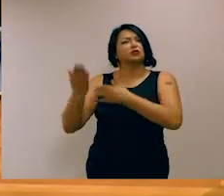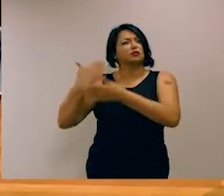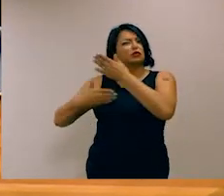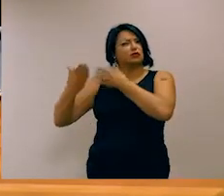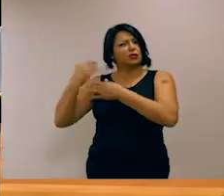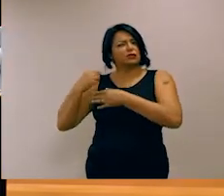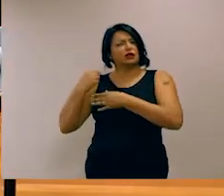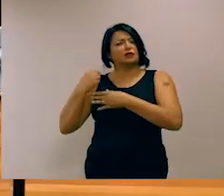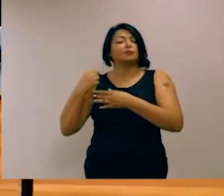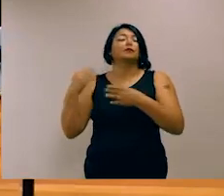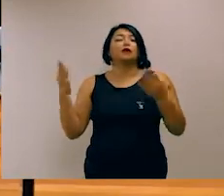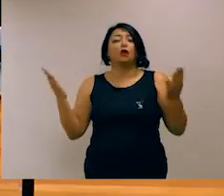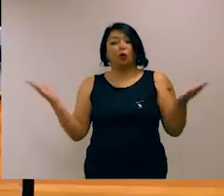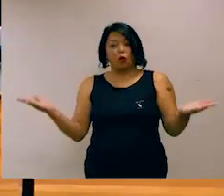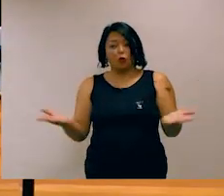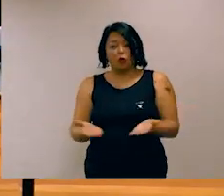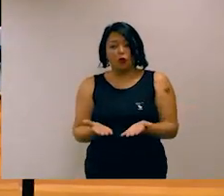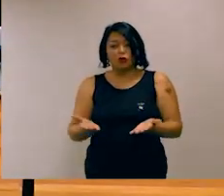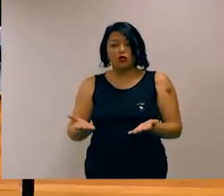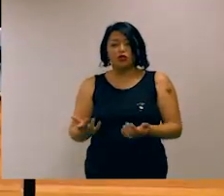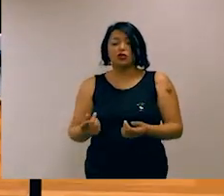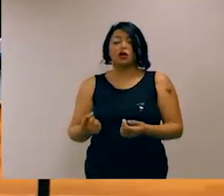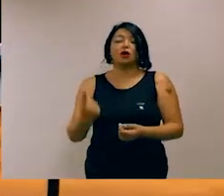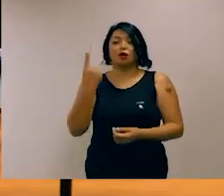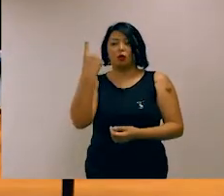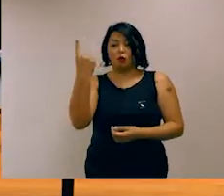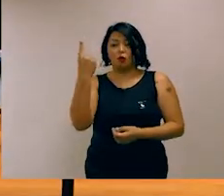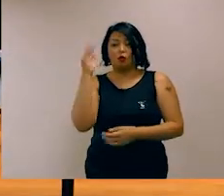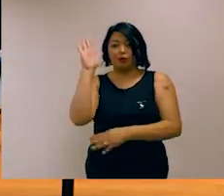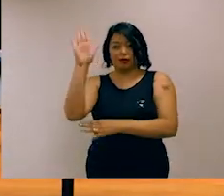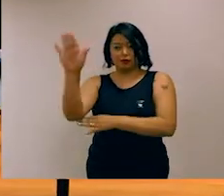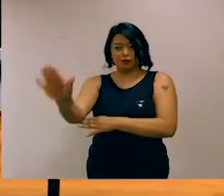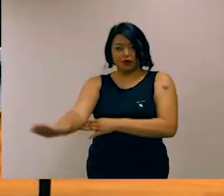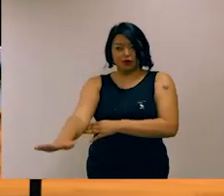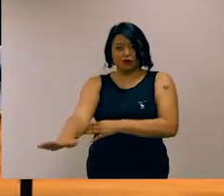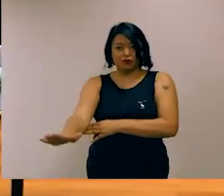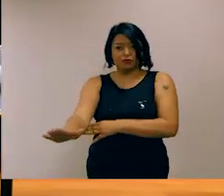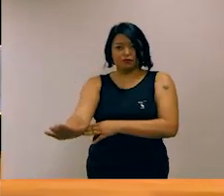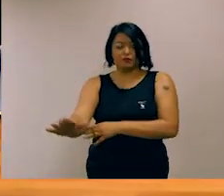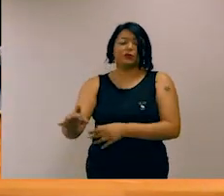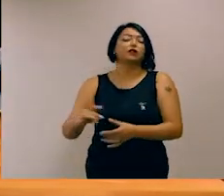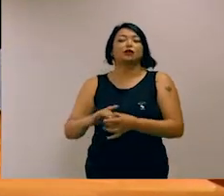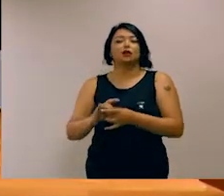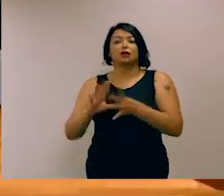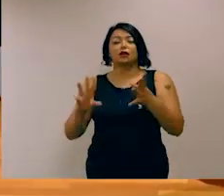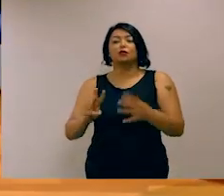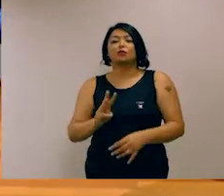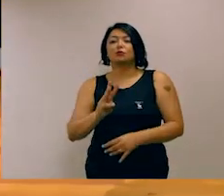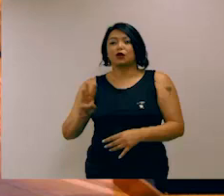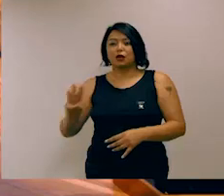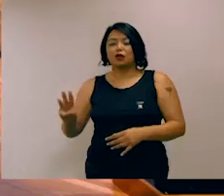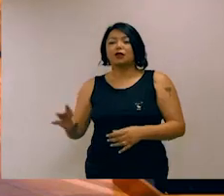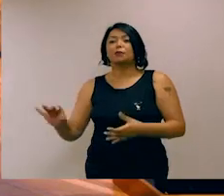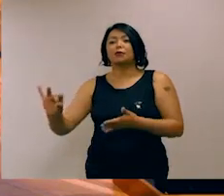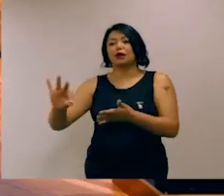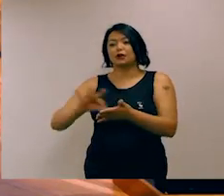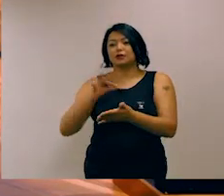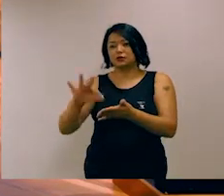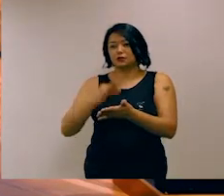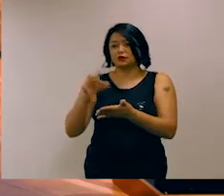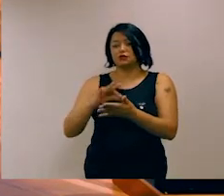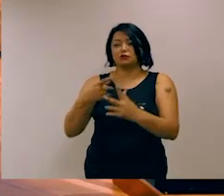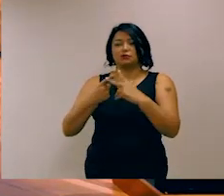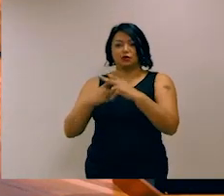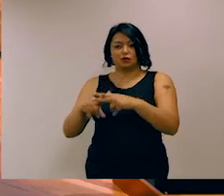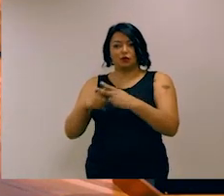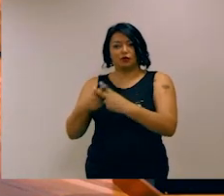to improve the sensibility of the workshops. And today, at 1 p.m., the link for subscription